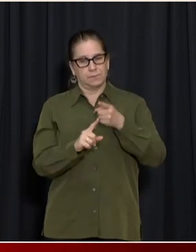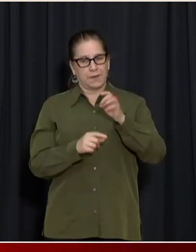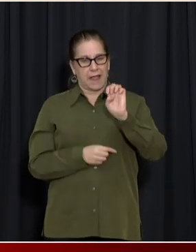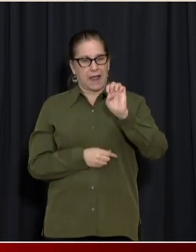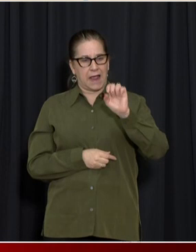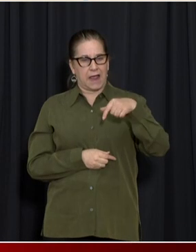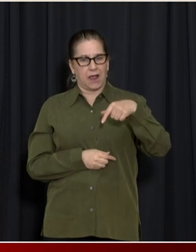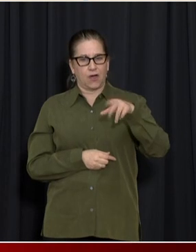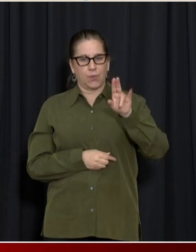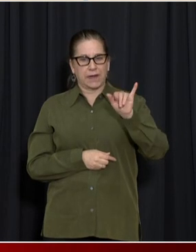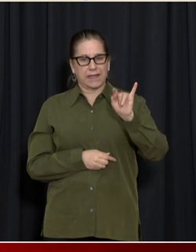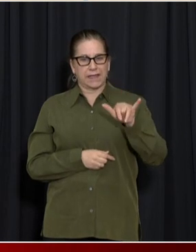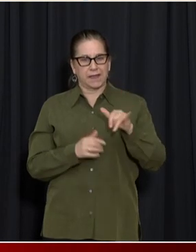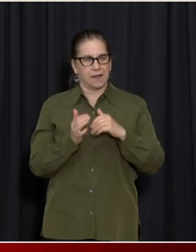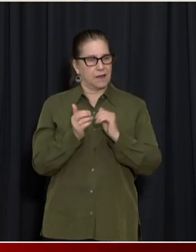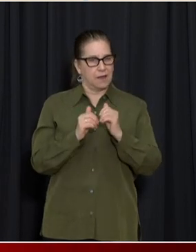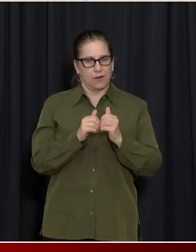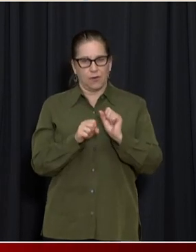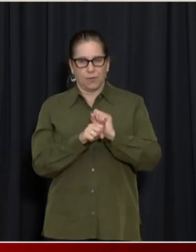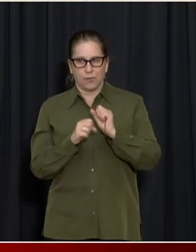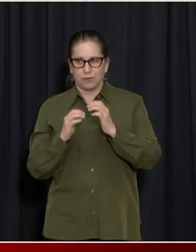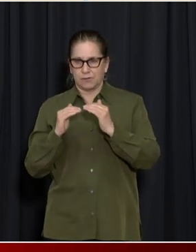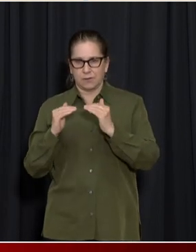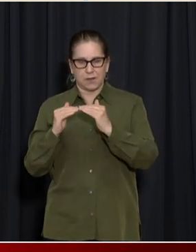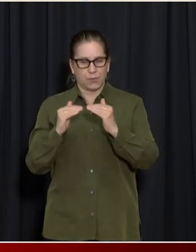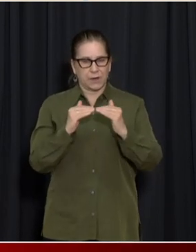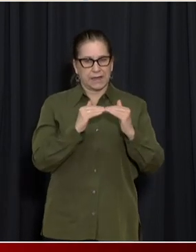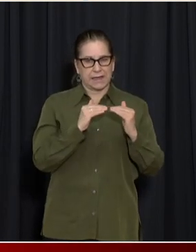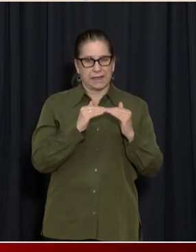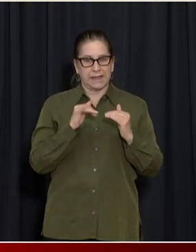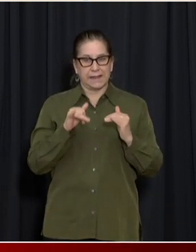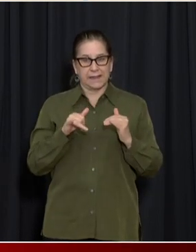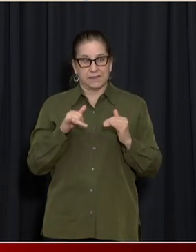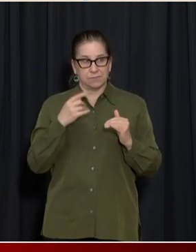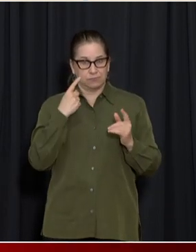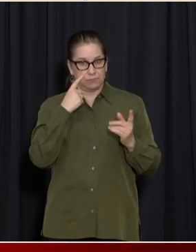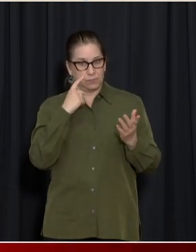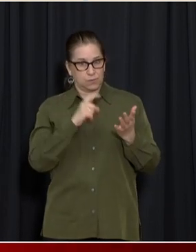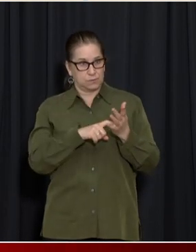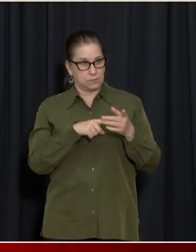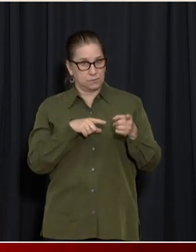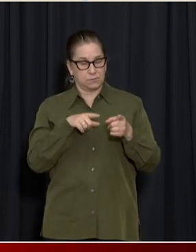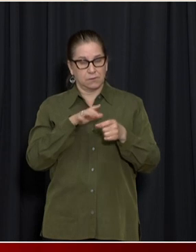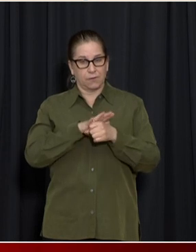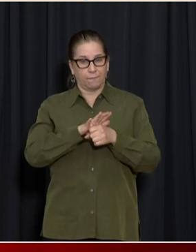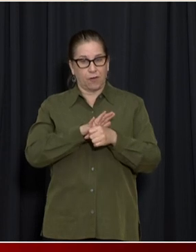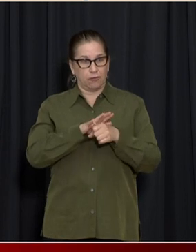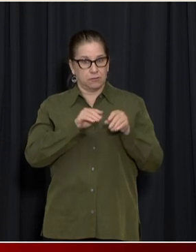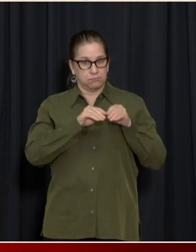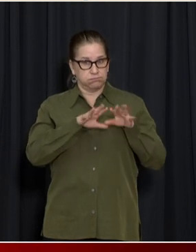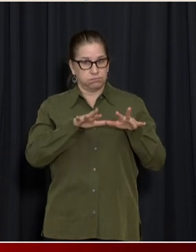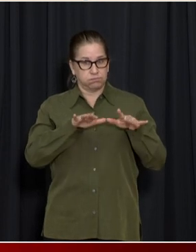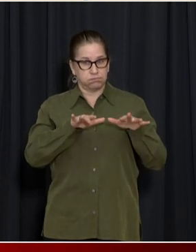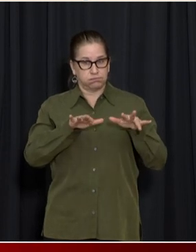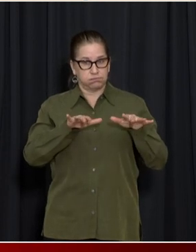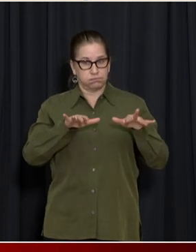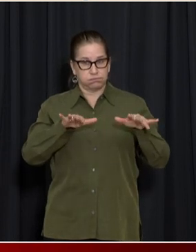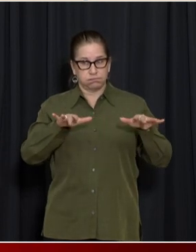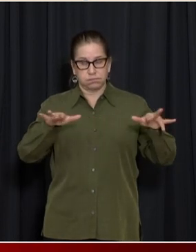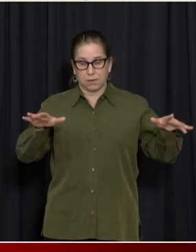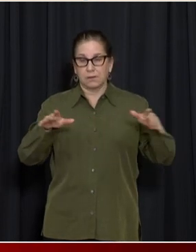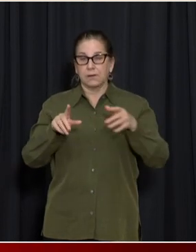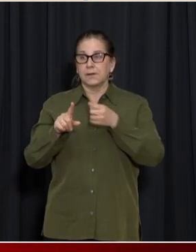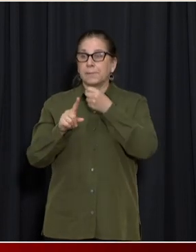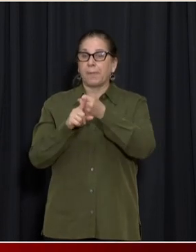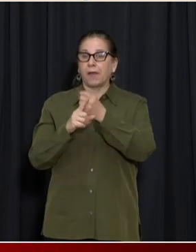and economic impacts of COVID-19 have not been distributed evenly, but have been borne by our communities